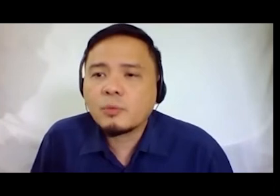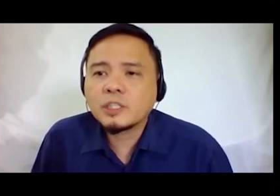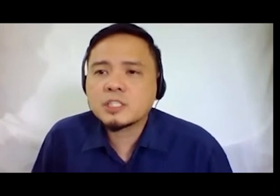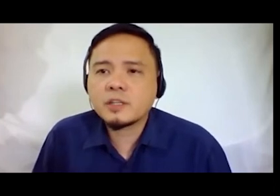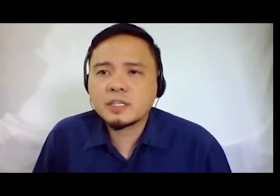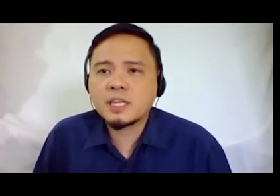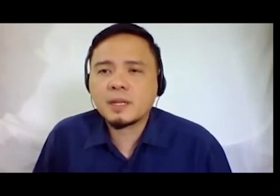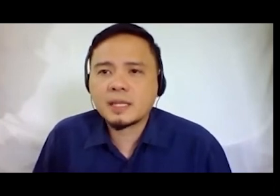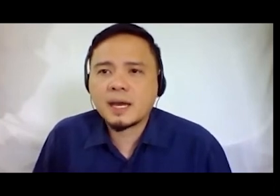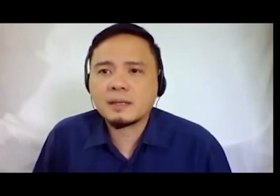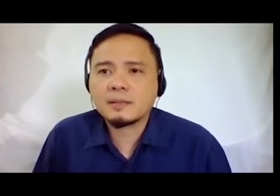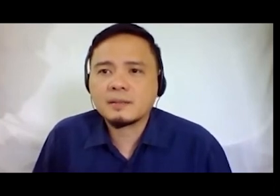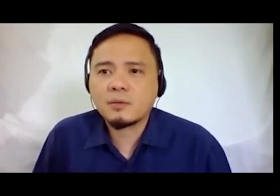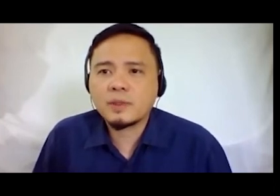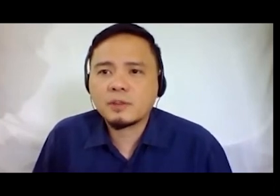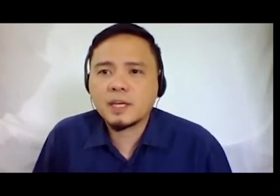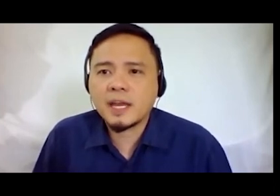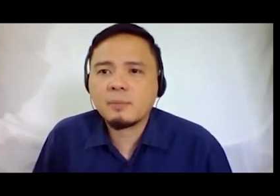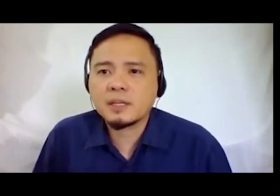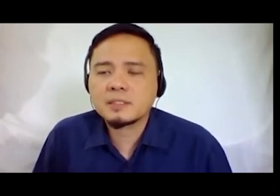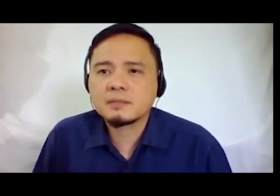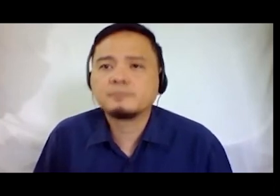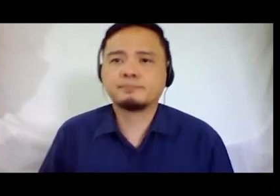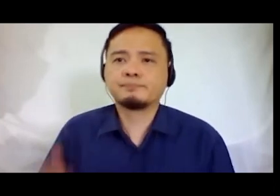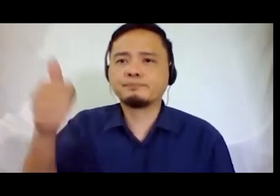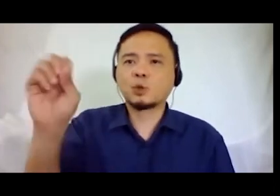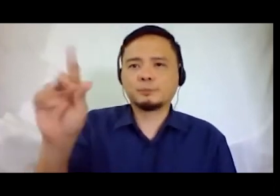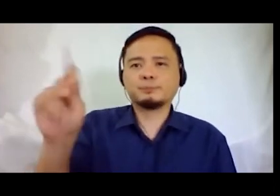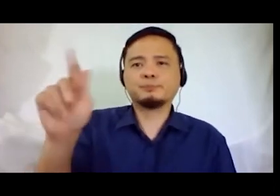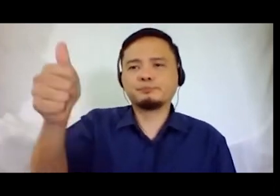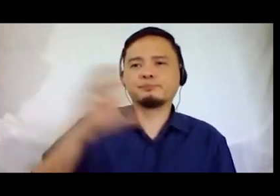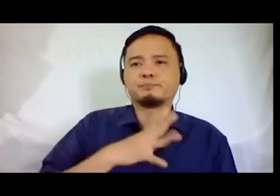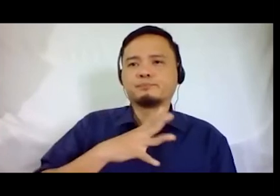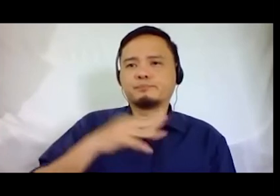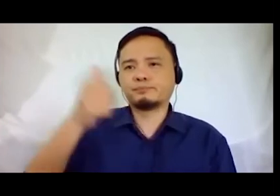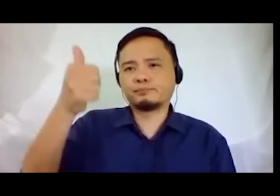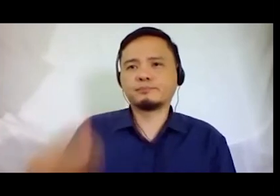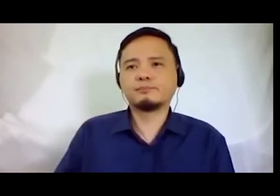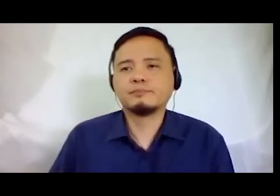No, we're just going to keep it like that without the Okay. NMS. Okay.